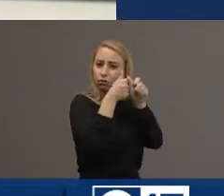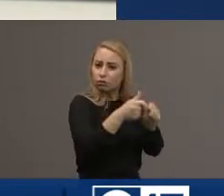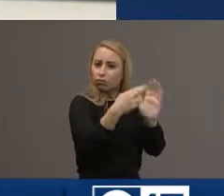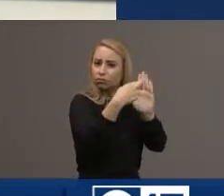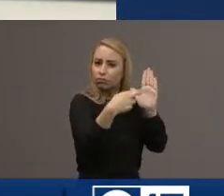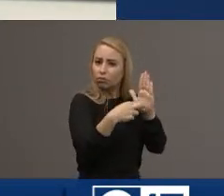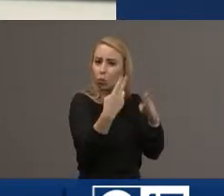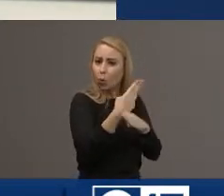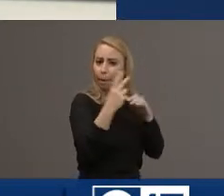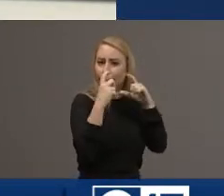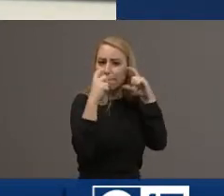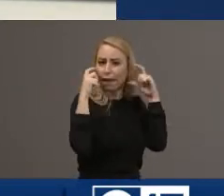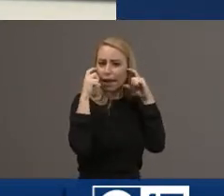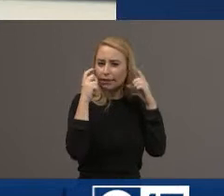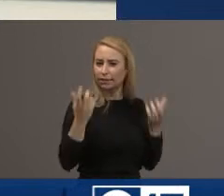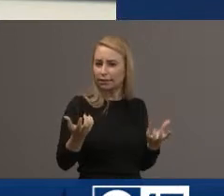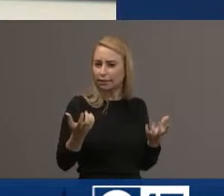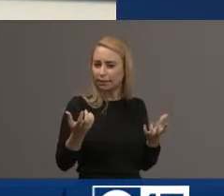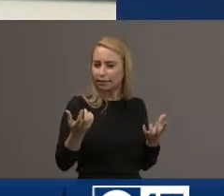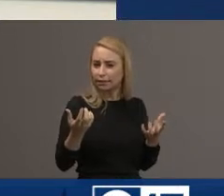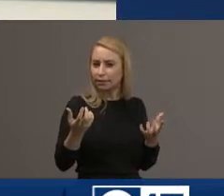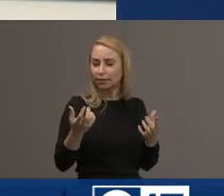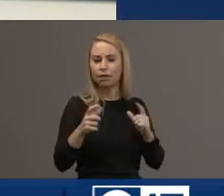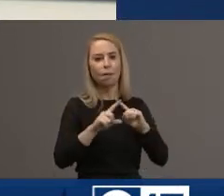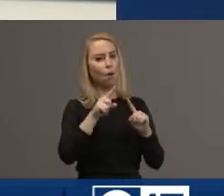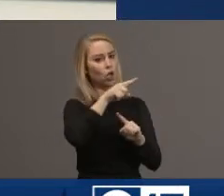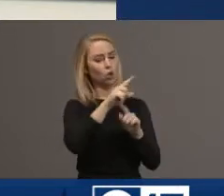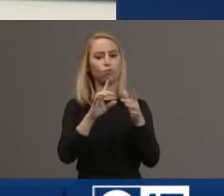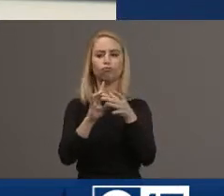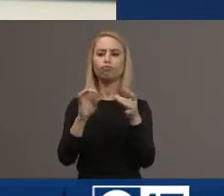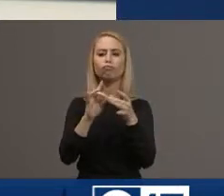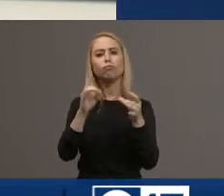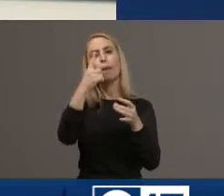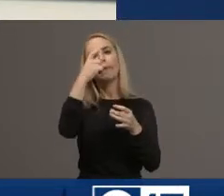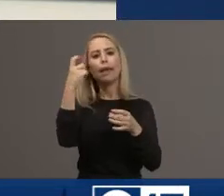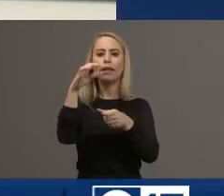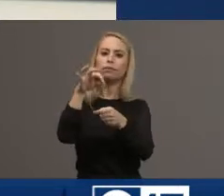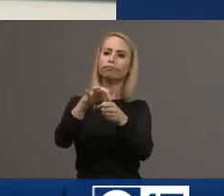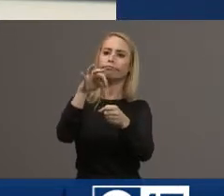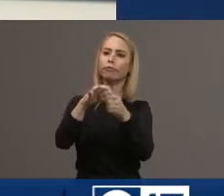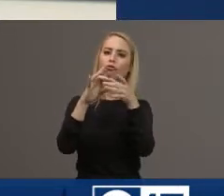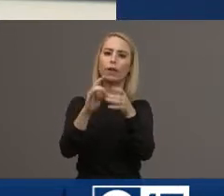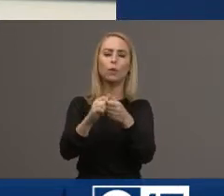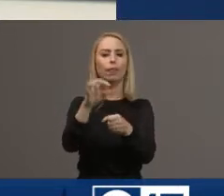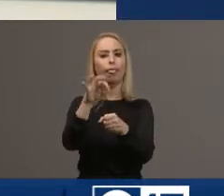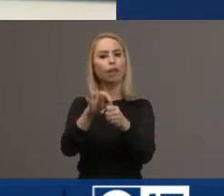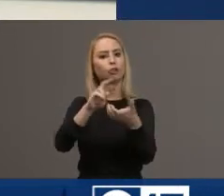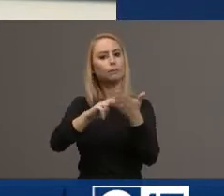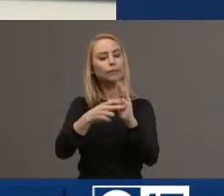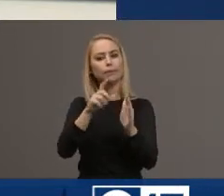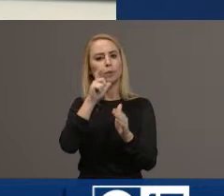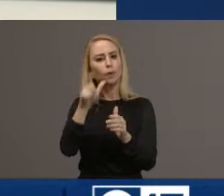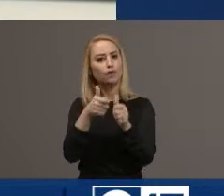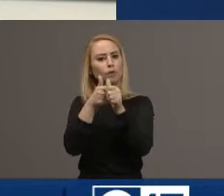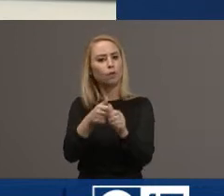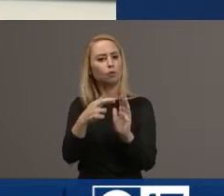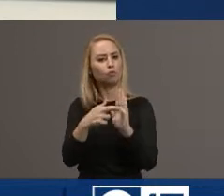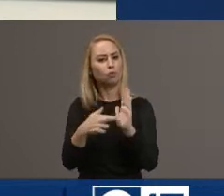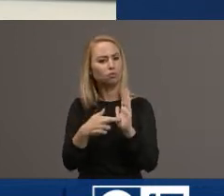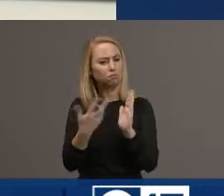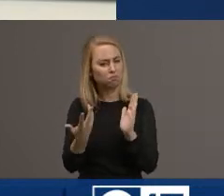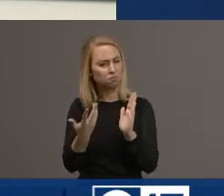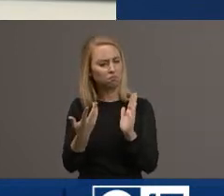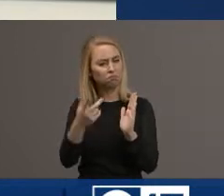masks, and yet you seem to suggest that because somehow it's a campaign event, that somehow that doesn't apply. How do